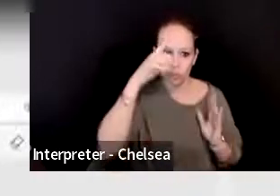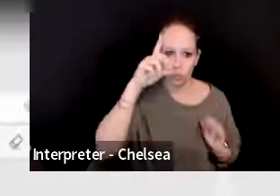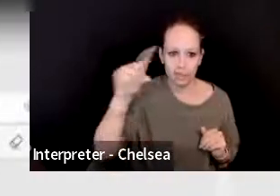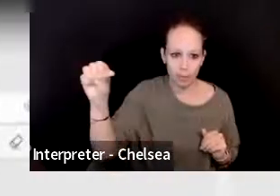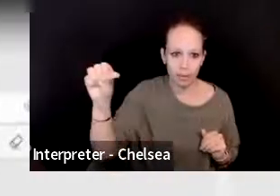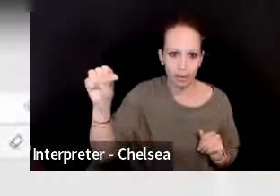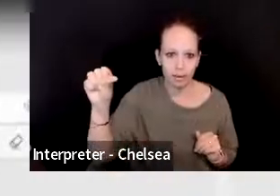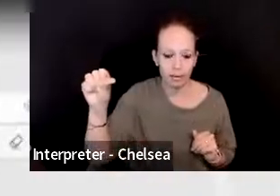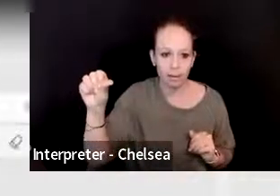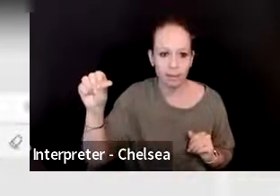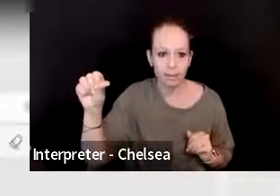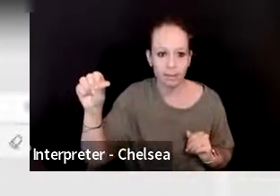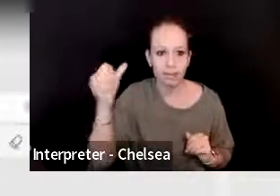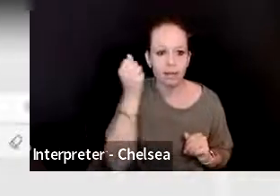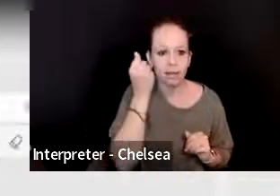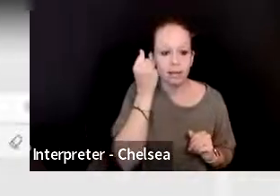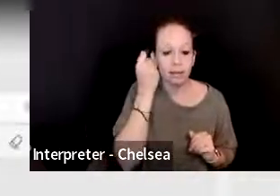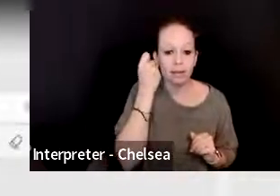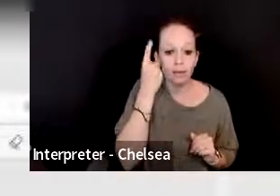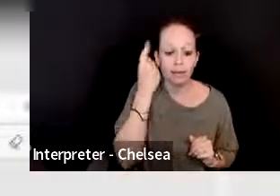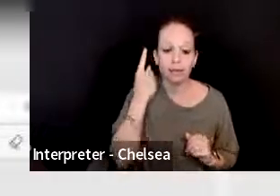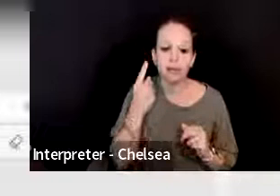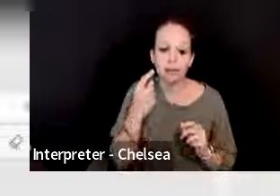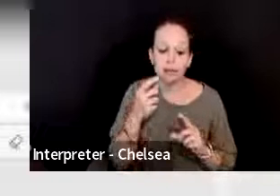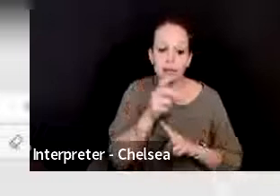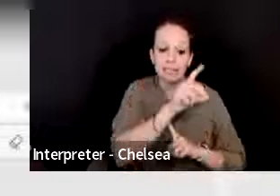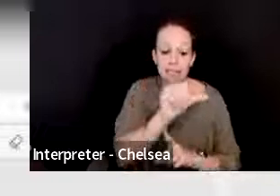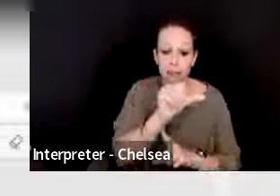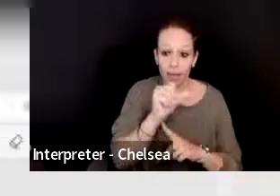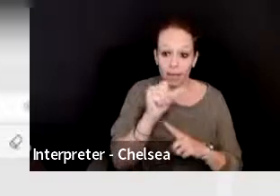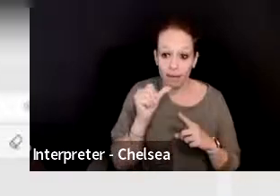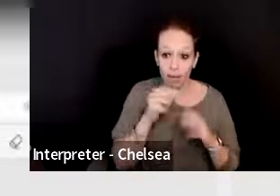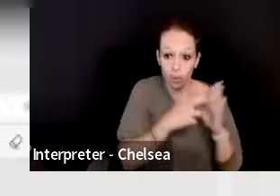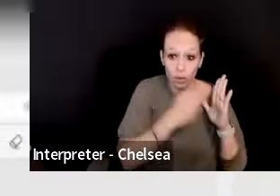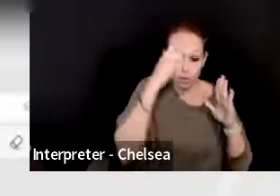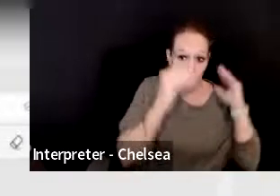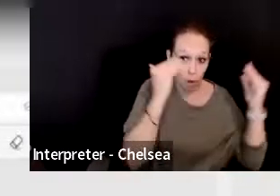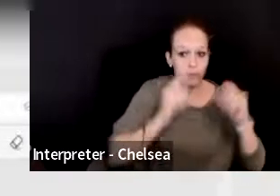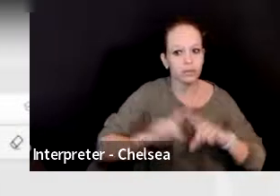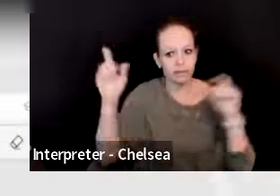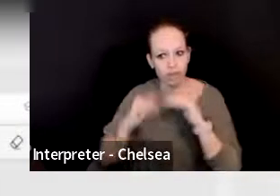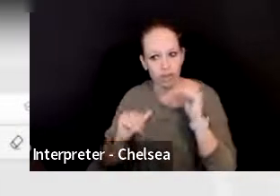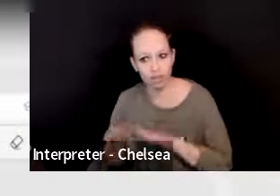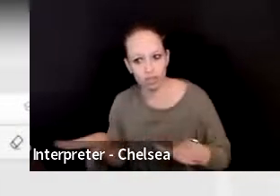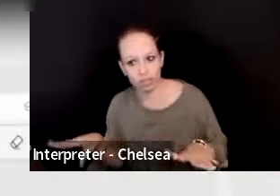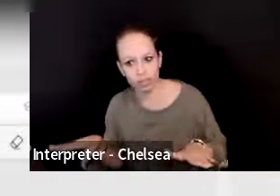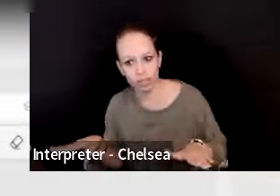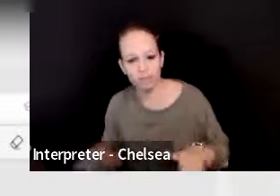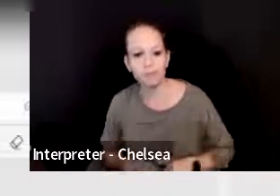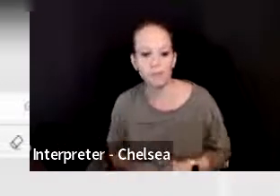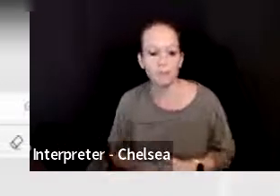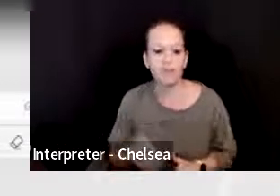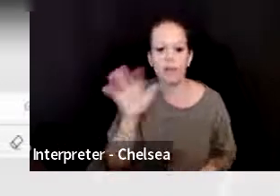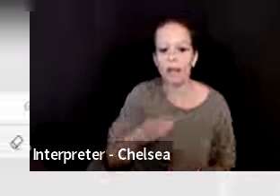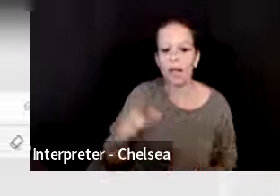for adults, are different from our disability rules for children. Historically, about 1/3